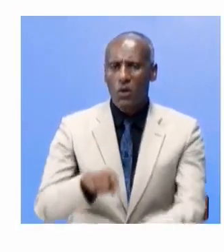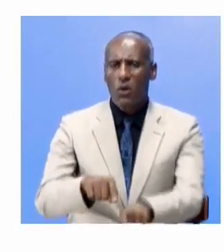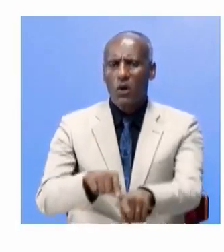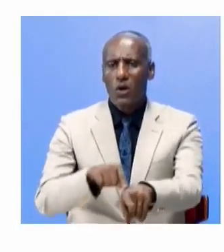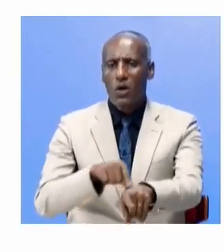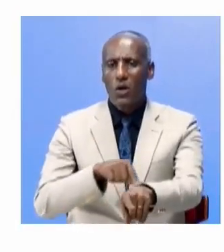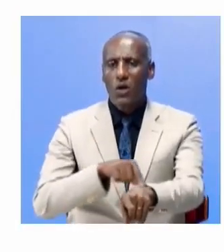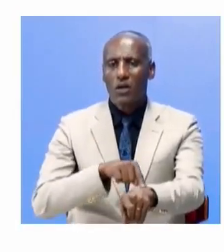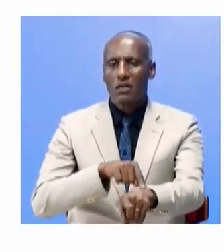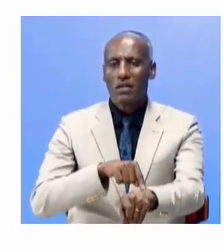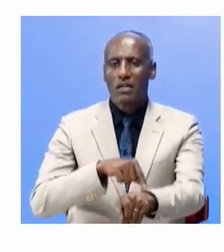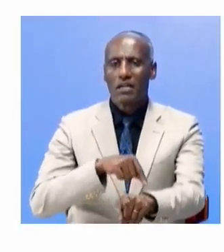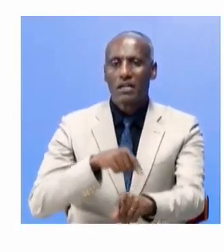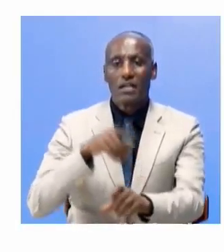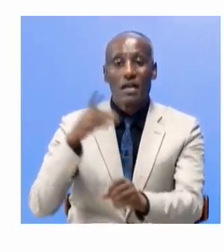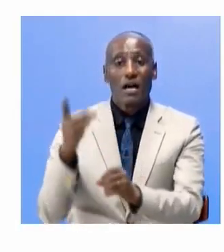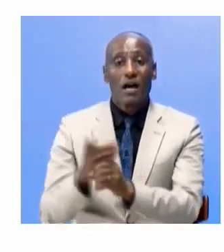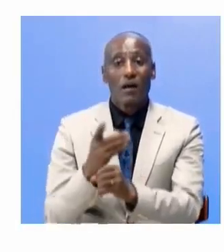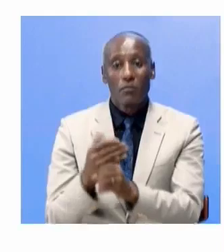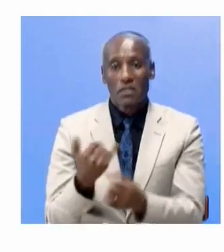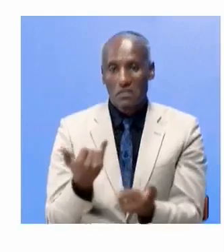happen